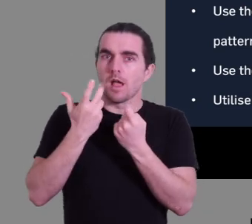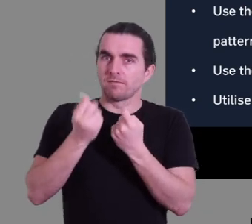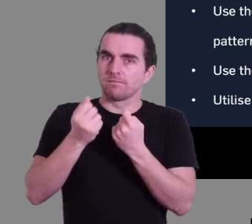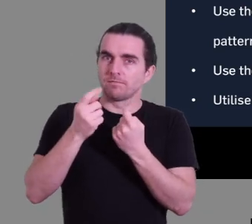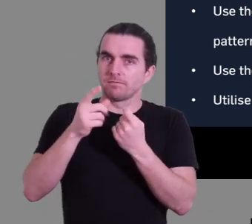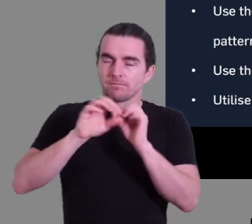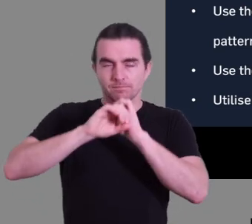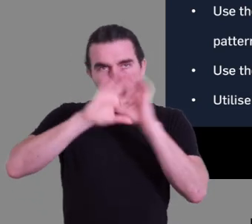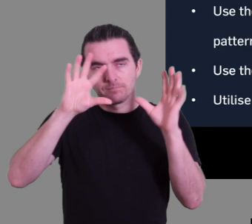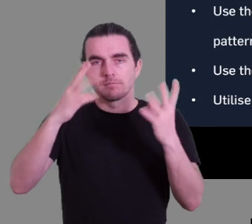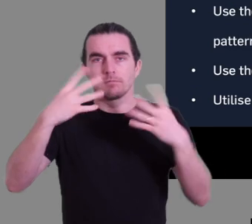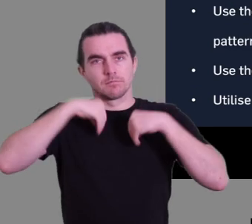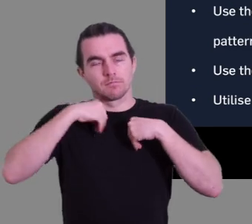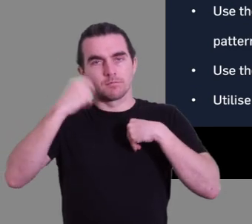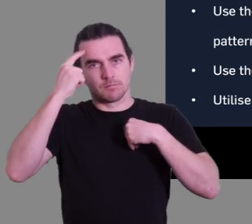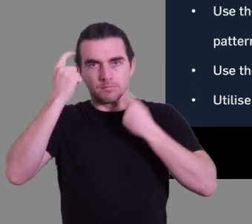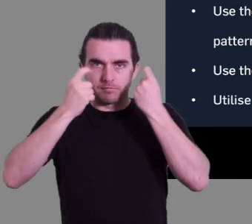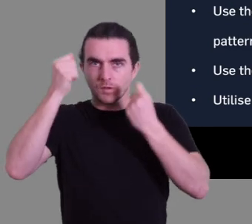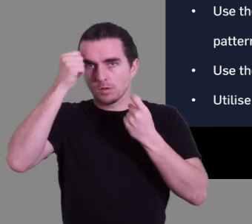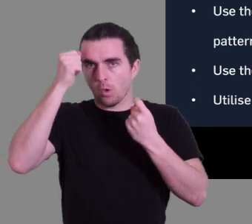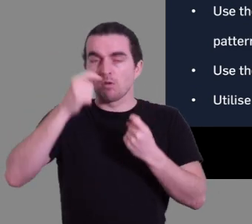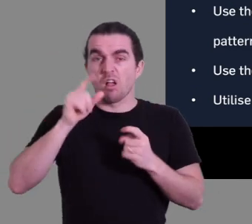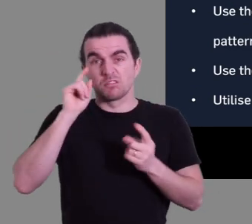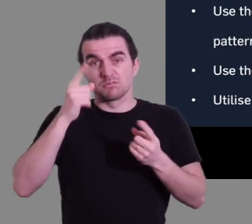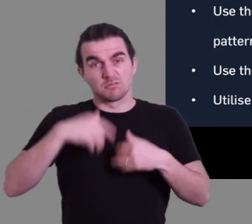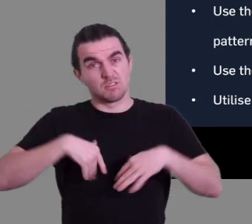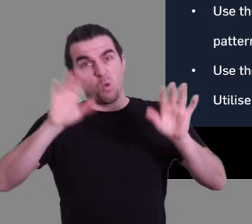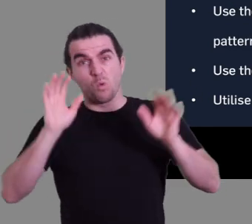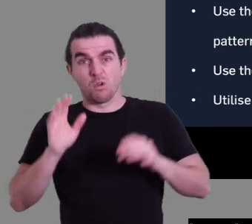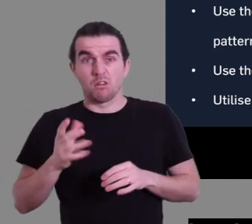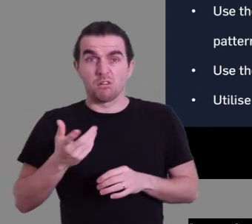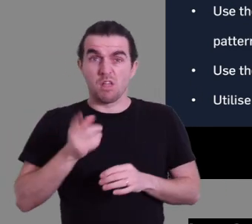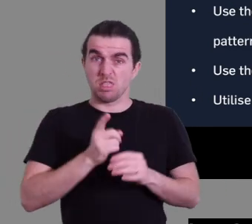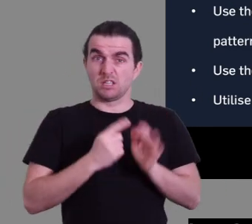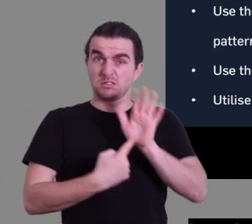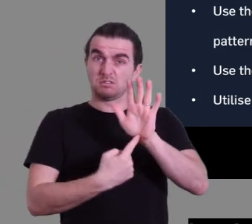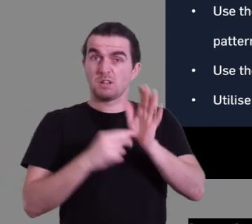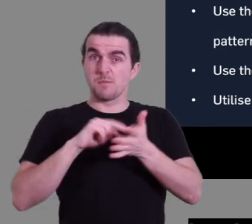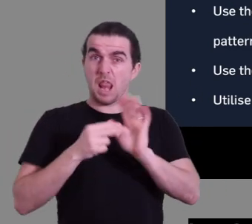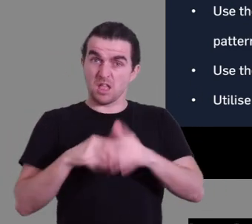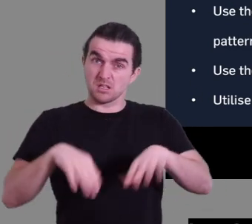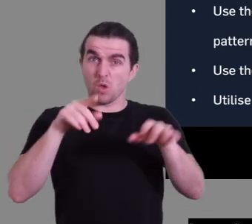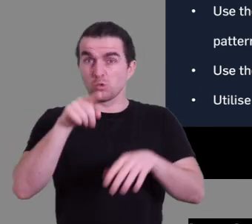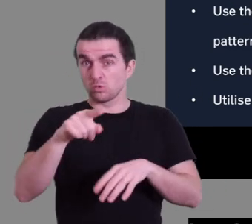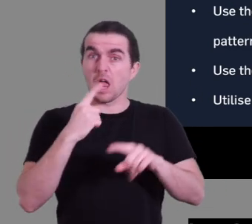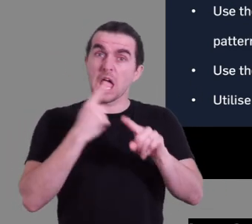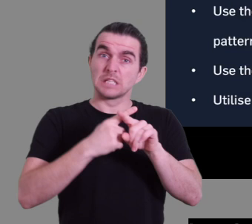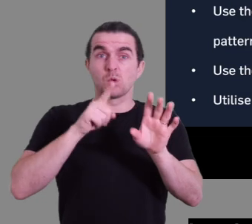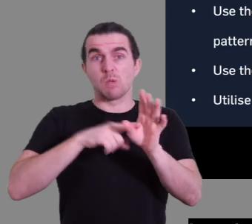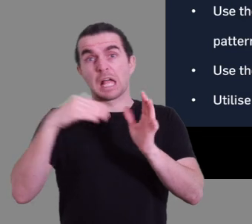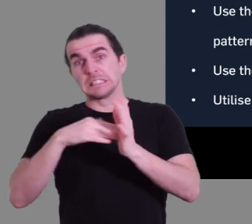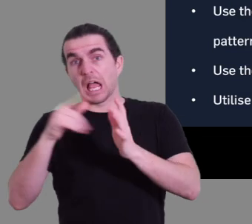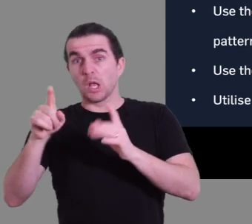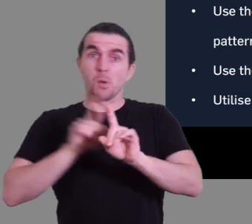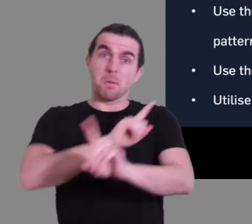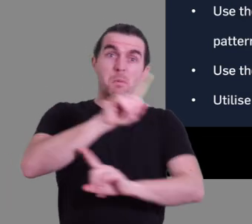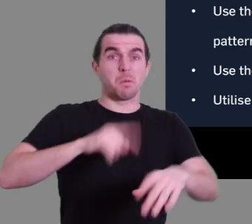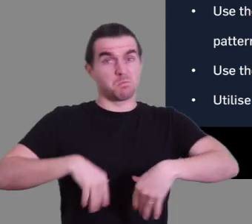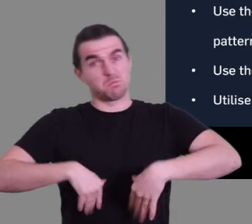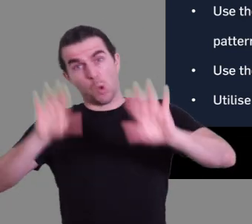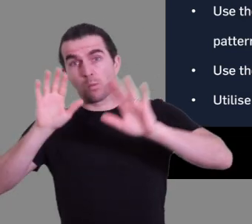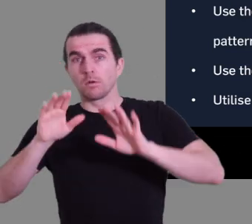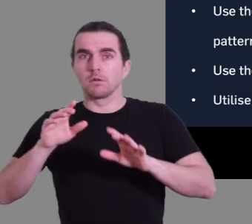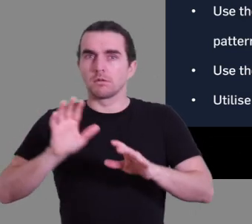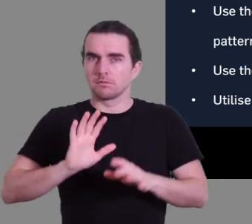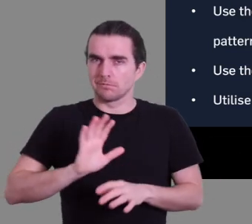have this model in their head, because you can't just go out and say, here's the game plan, you're playing against X, Y, and Z, because